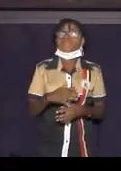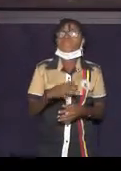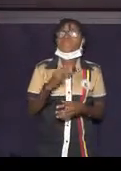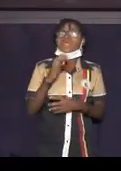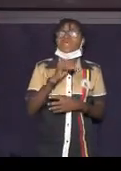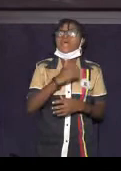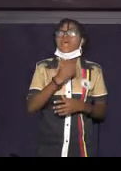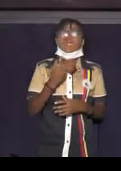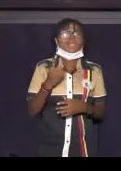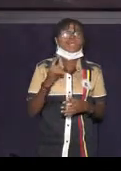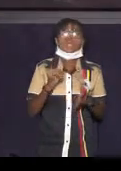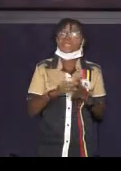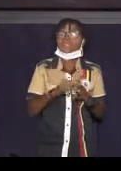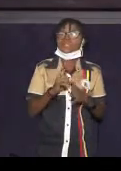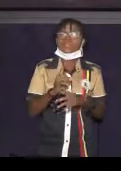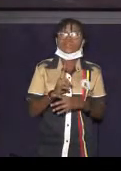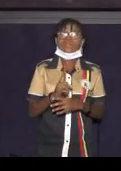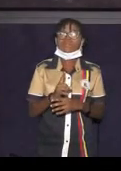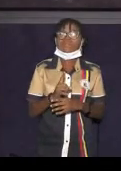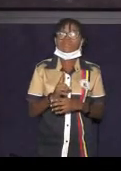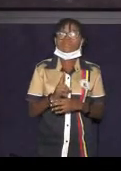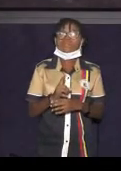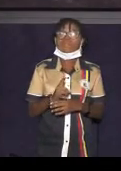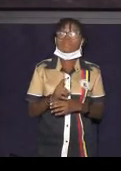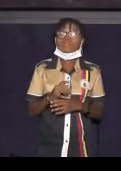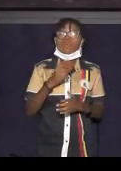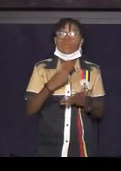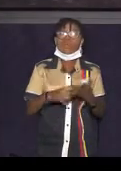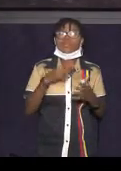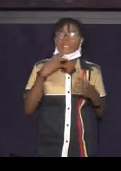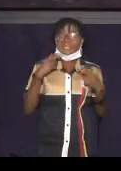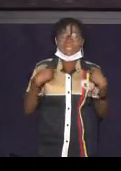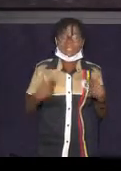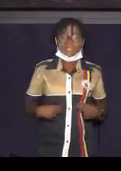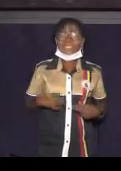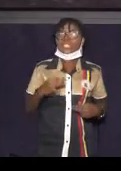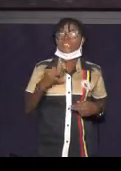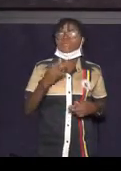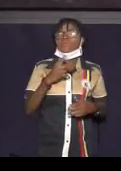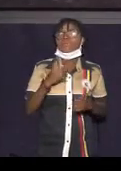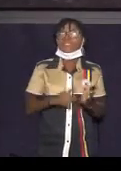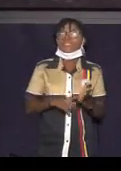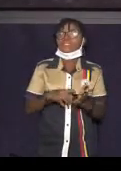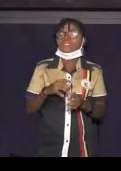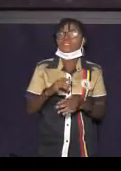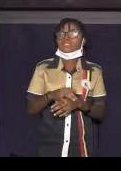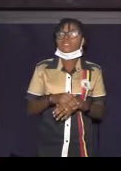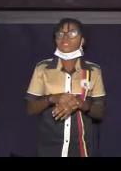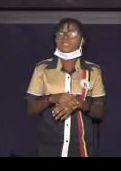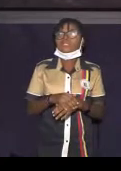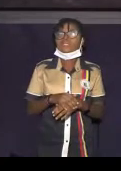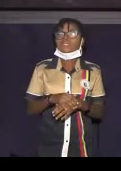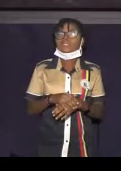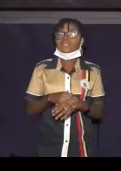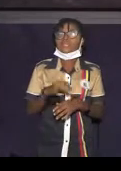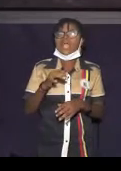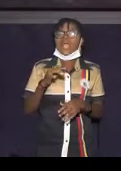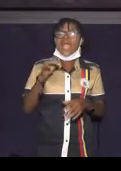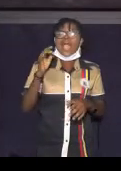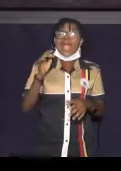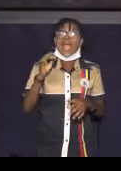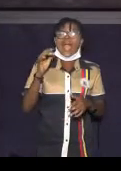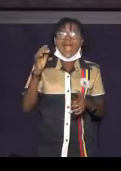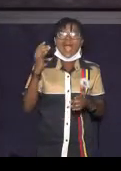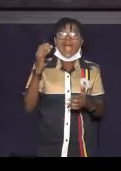of drug abuse. What are the health benefits of substance abuse? Now, health